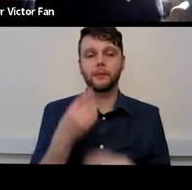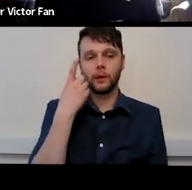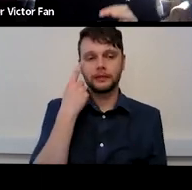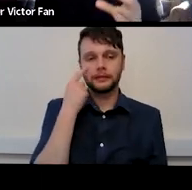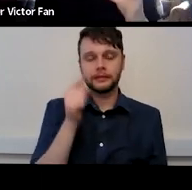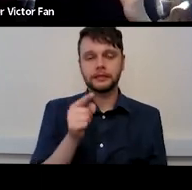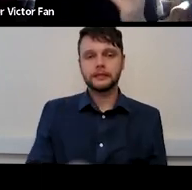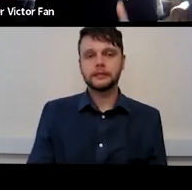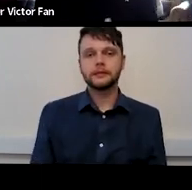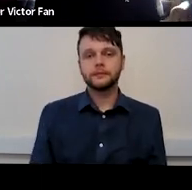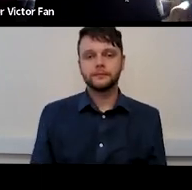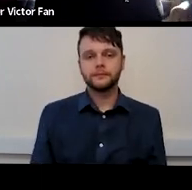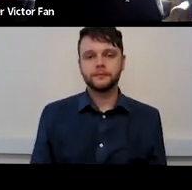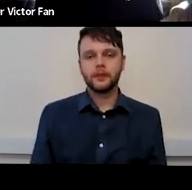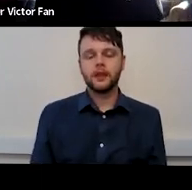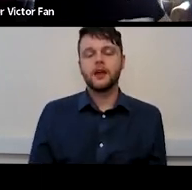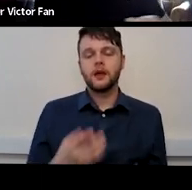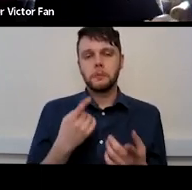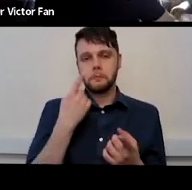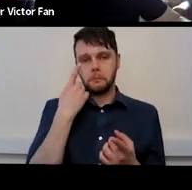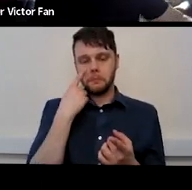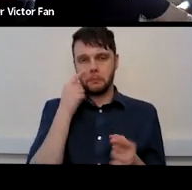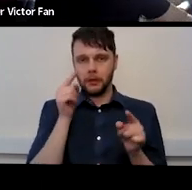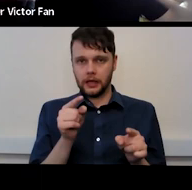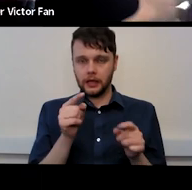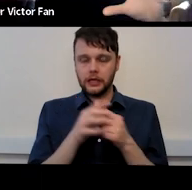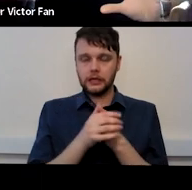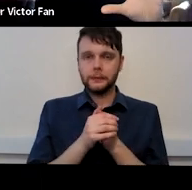that there is a tendency